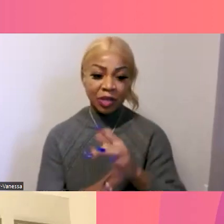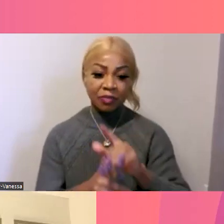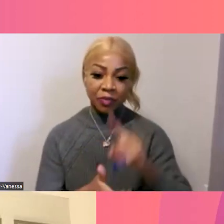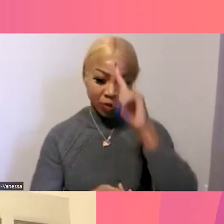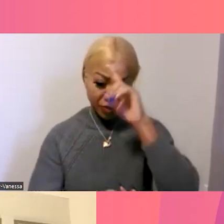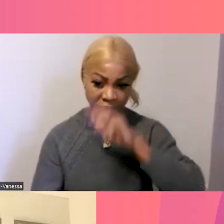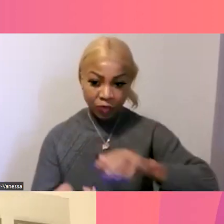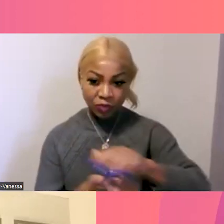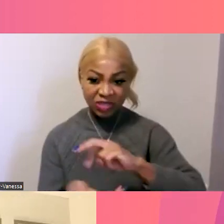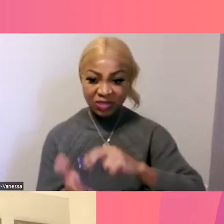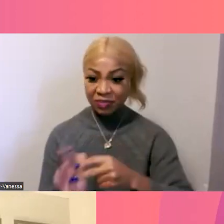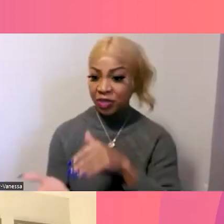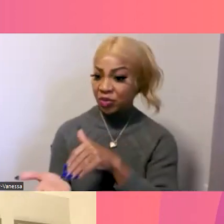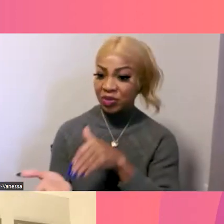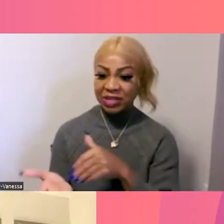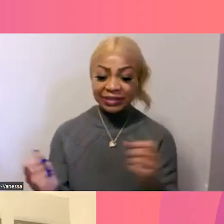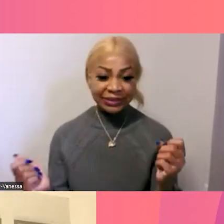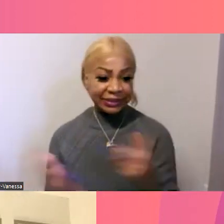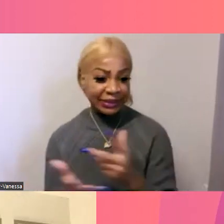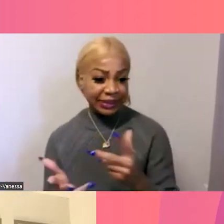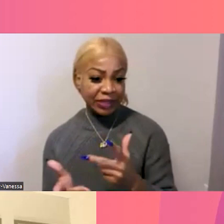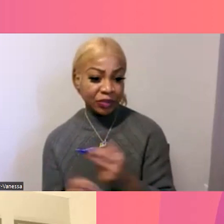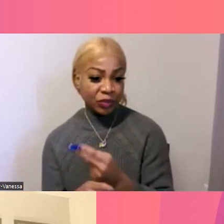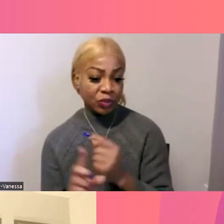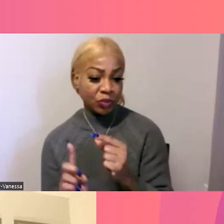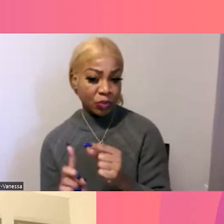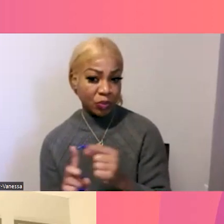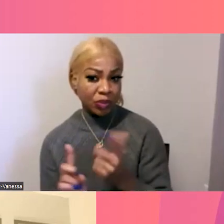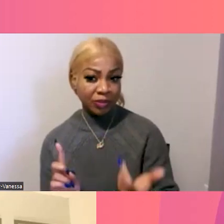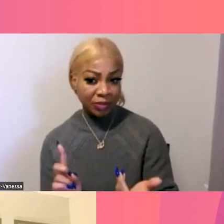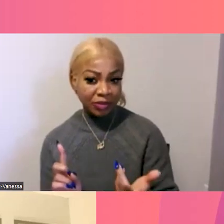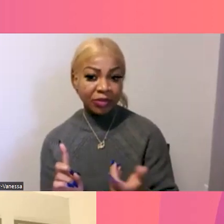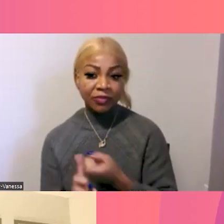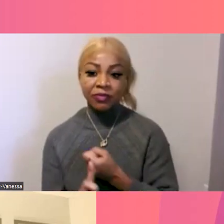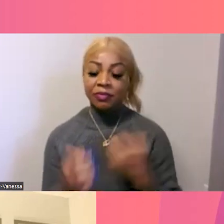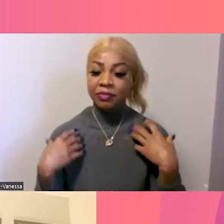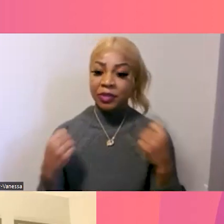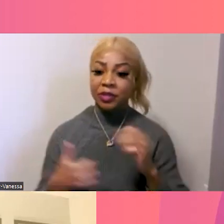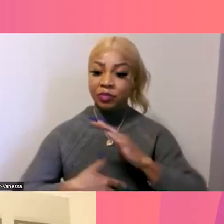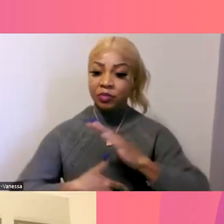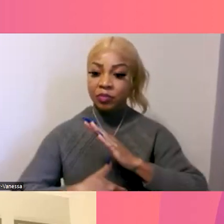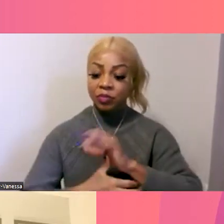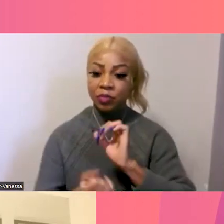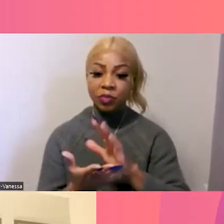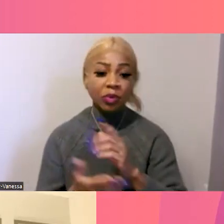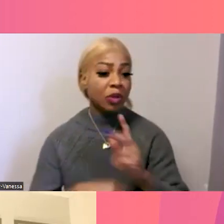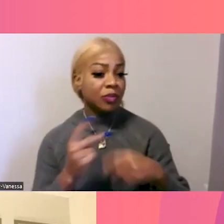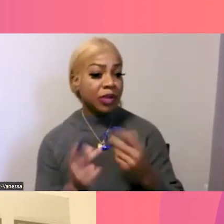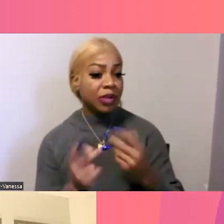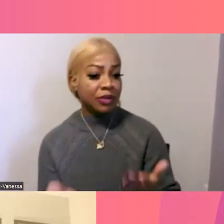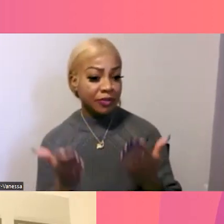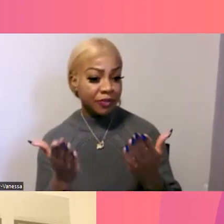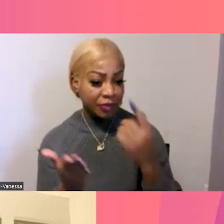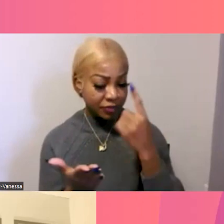physicians afraid to broach the subject at all, even when we want to, from a health-centered approach. What advice would you give to